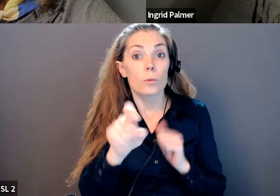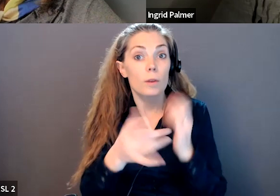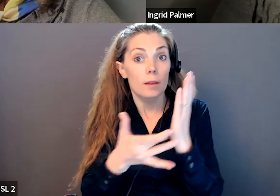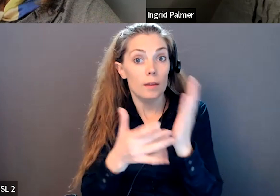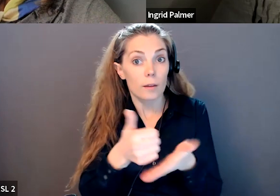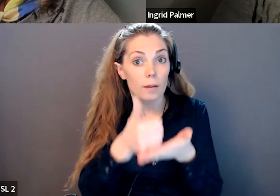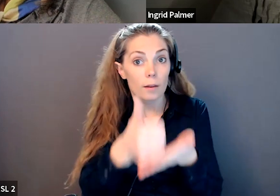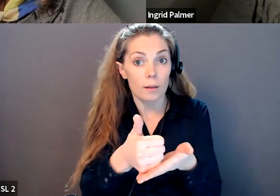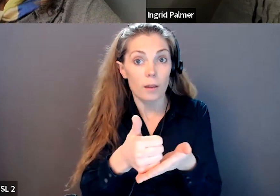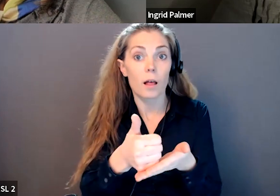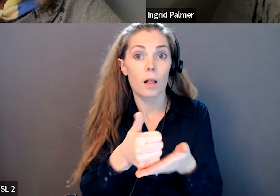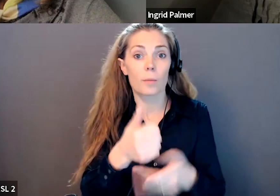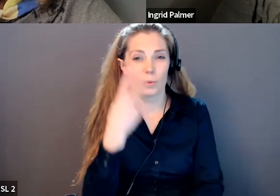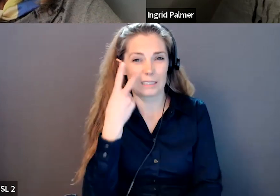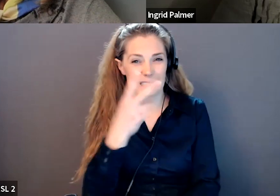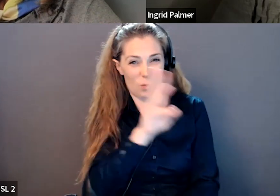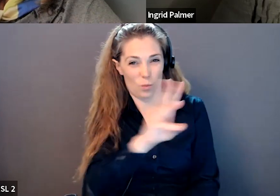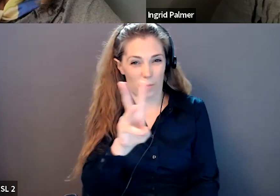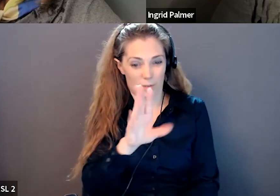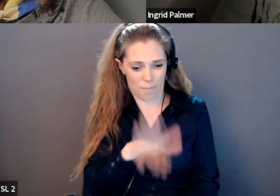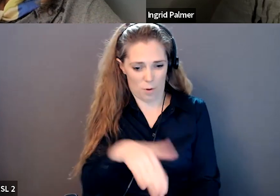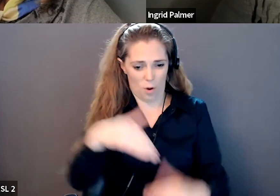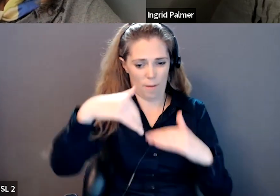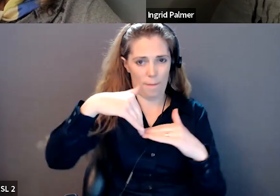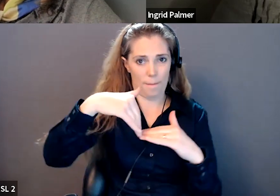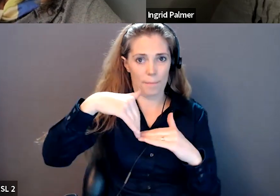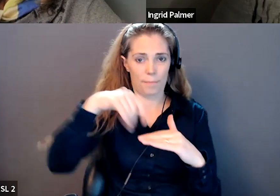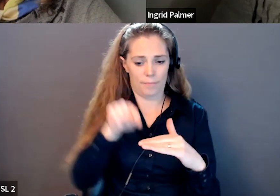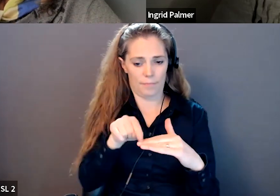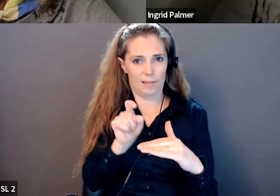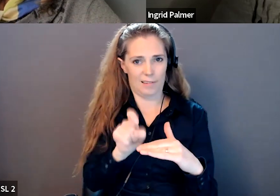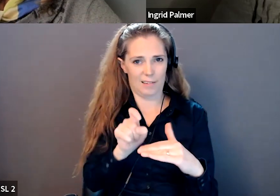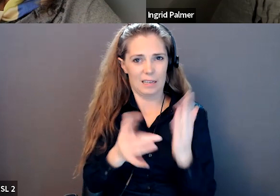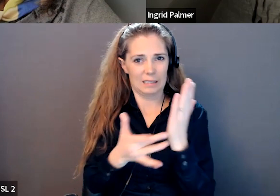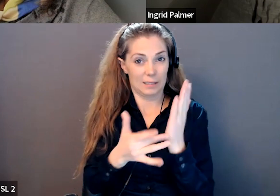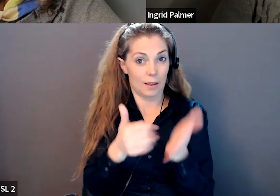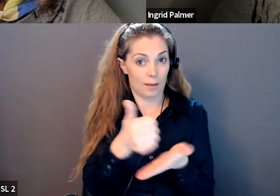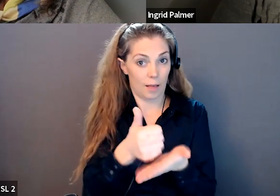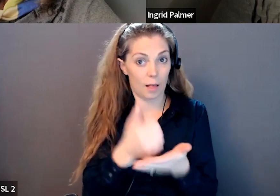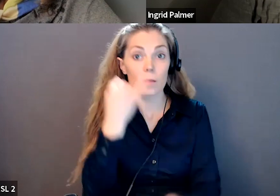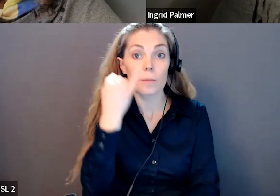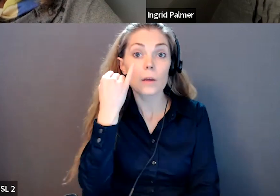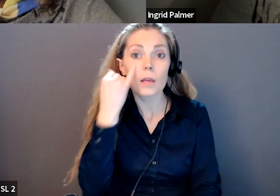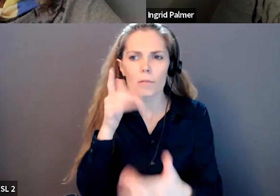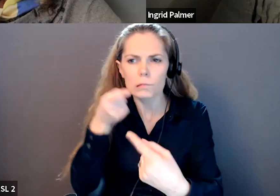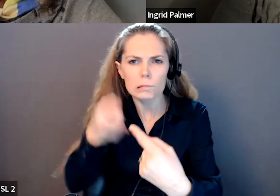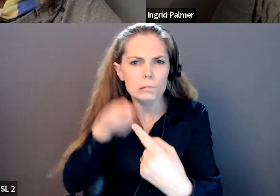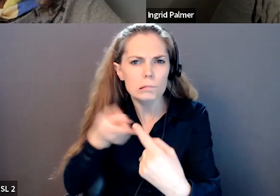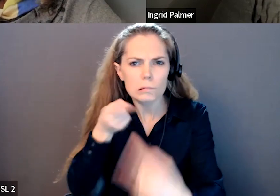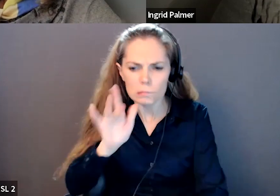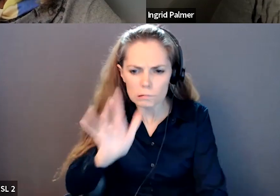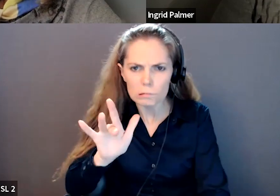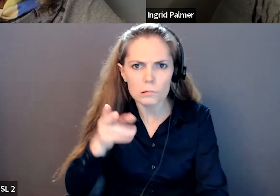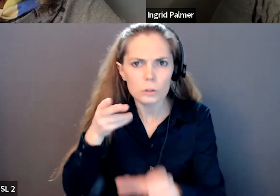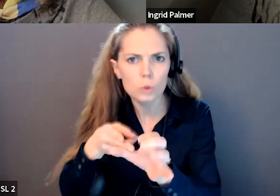right corner of the website for those having trouble accessing the virtual sessions. In joining